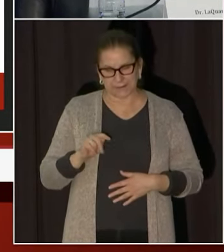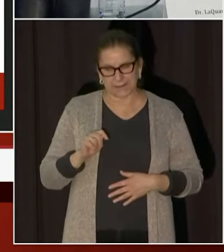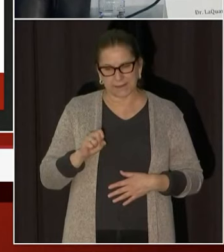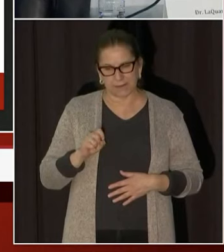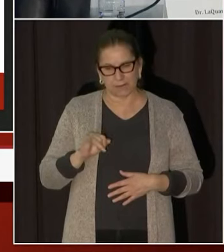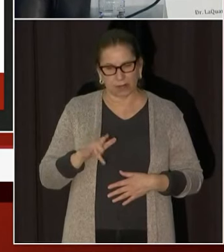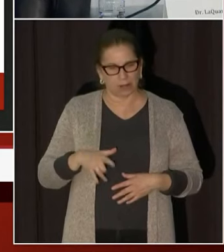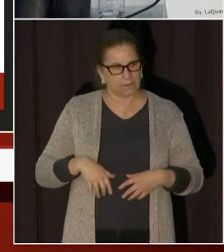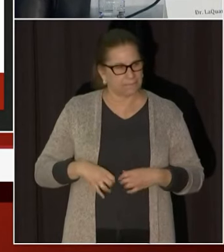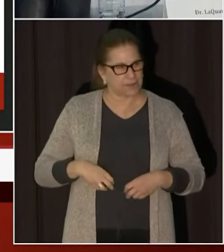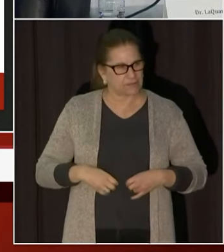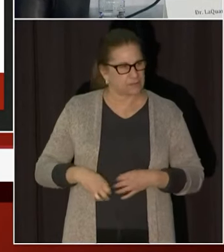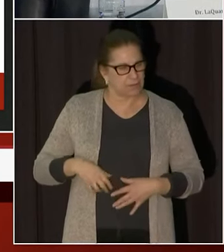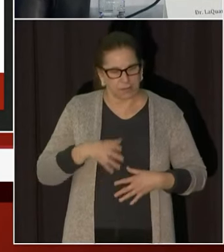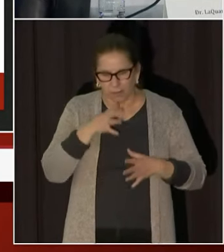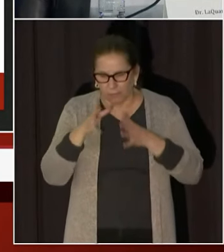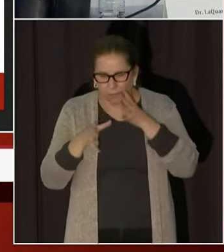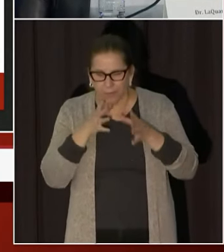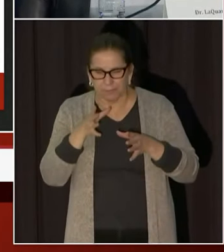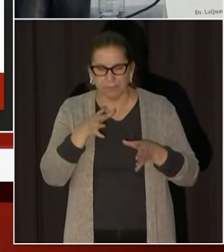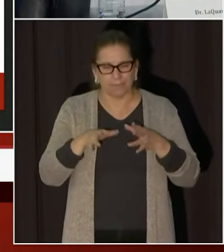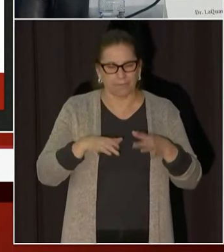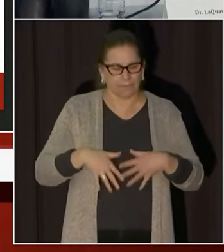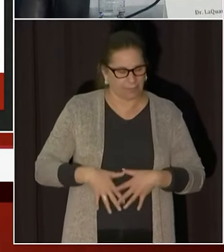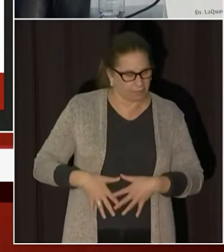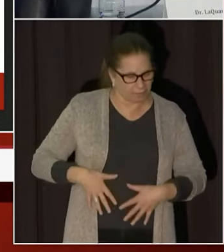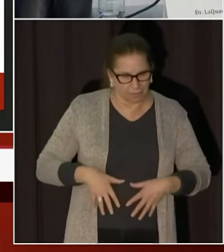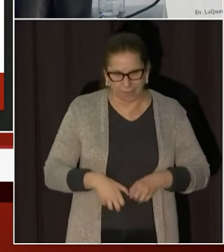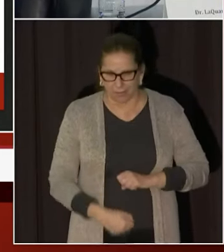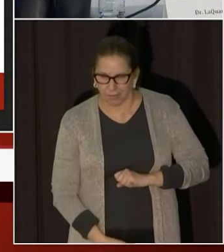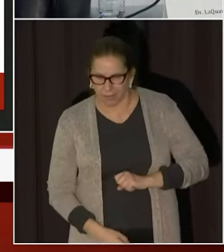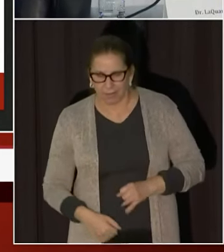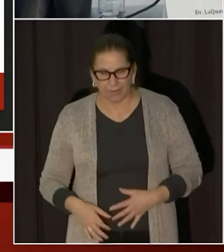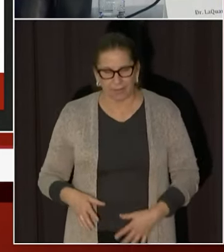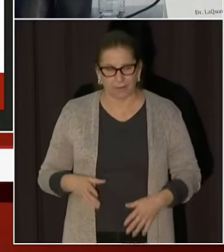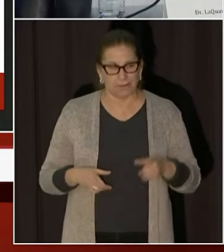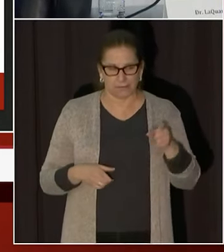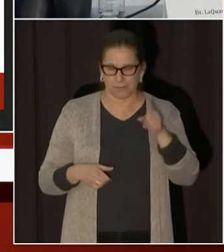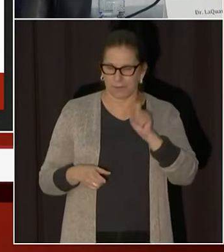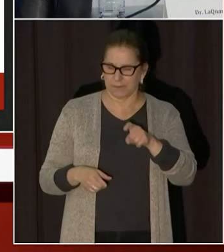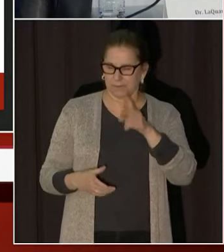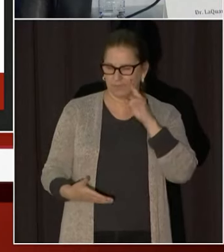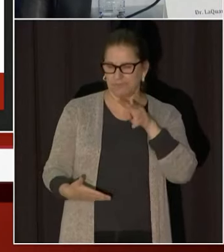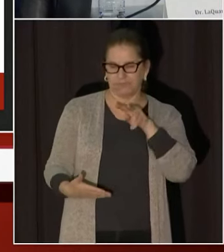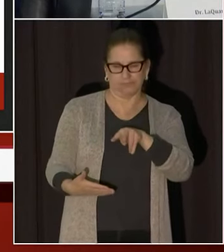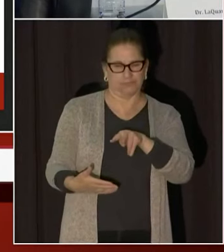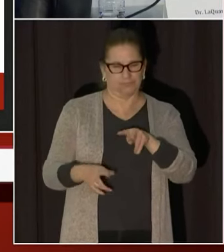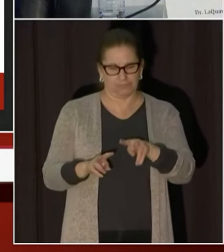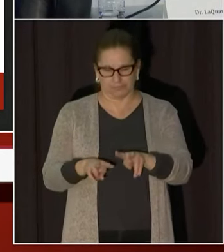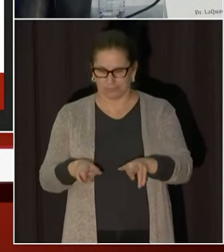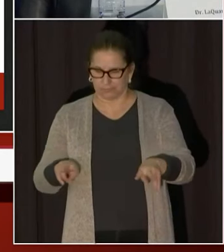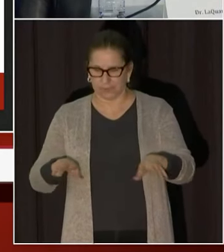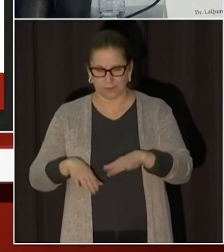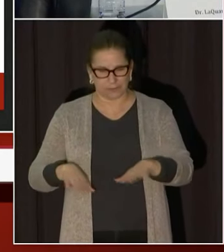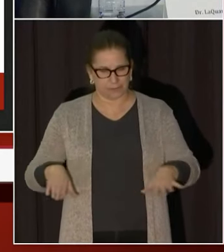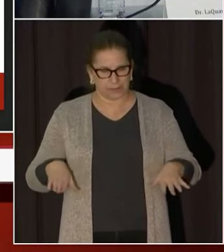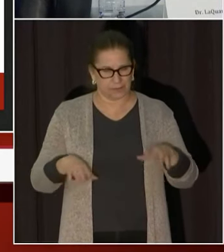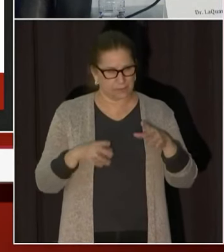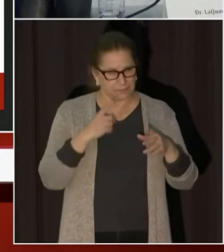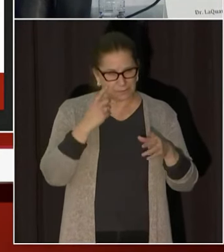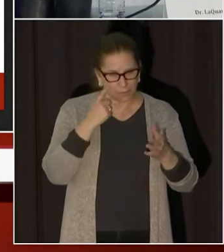diarrhea may be all that they report. So really be paying attention again to any change in your child's overall state of